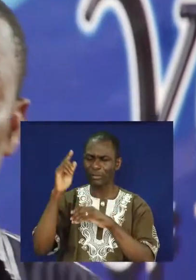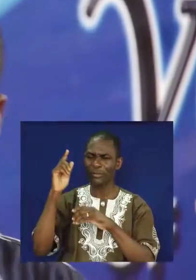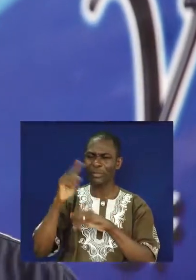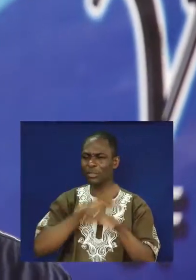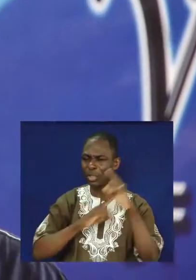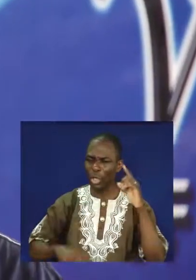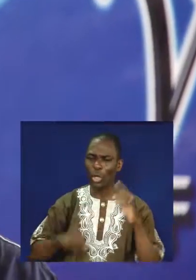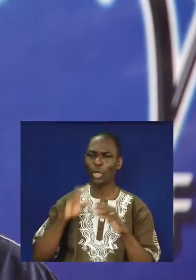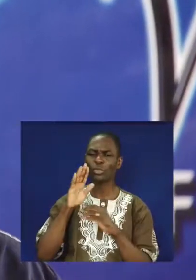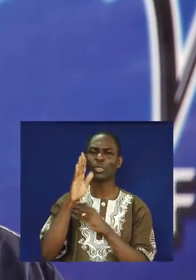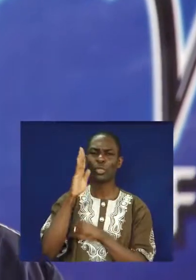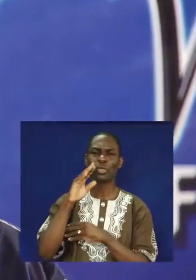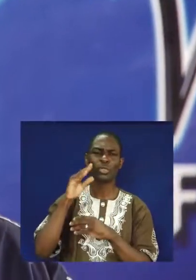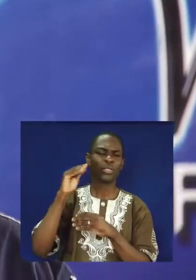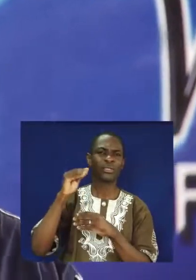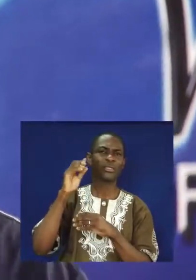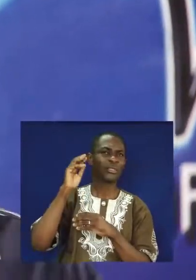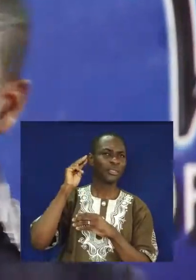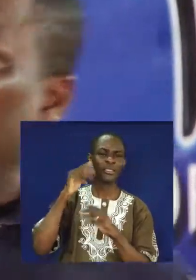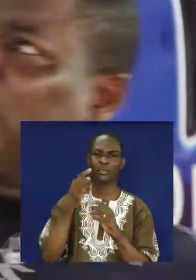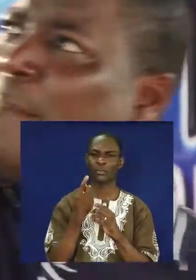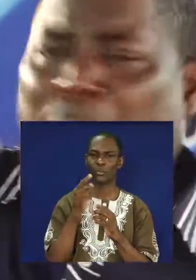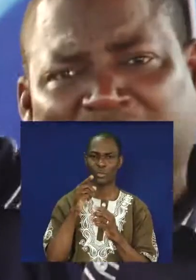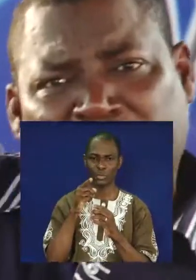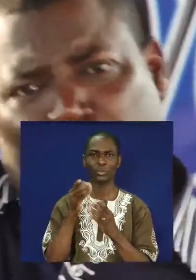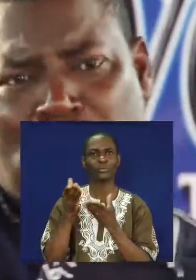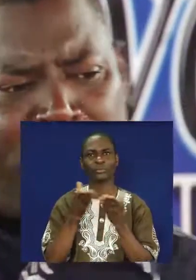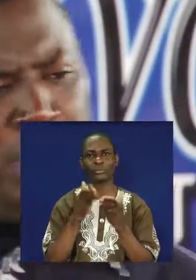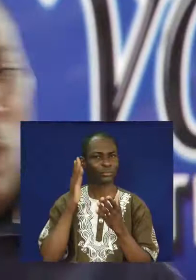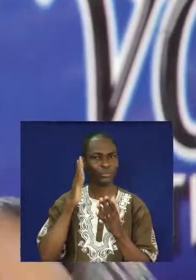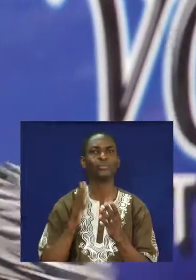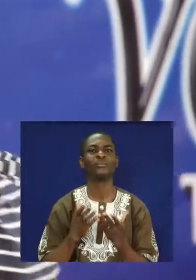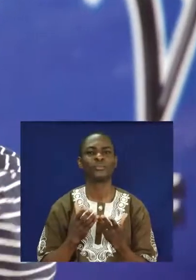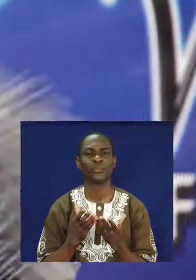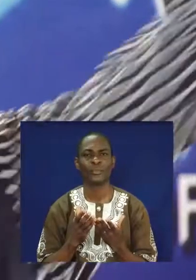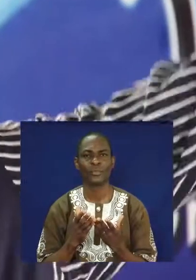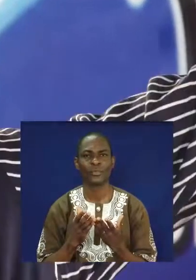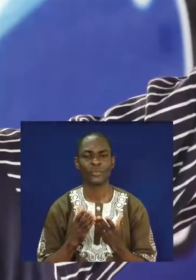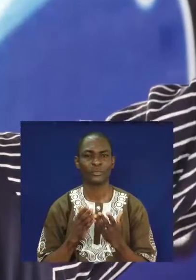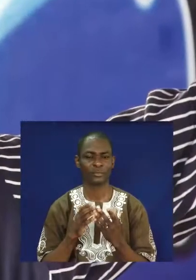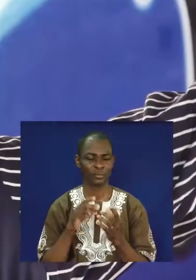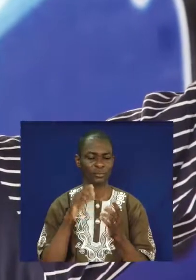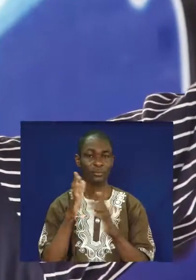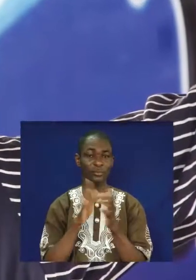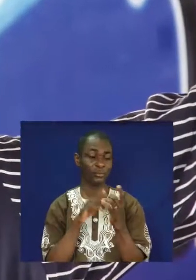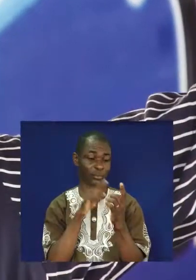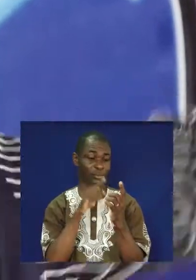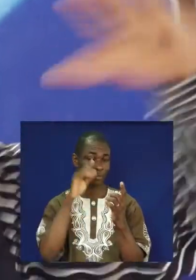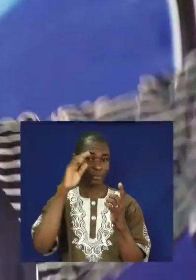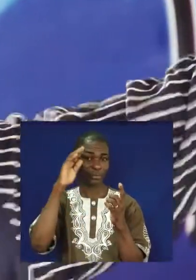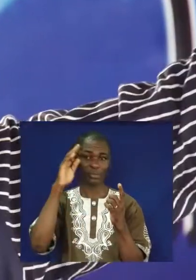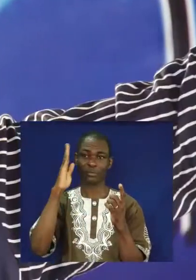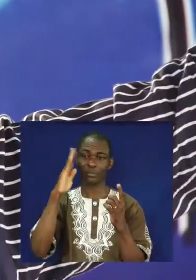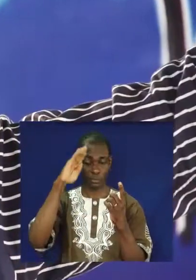Yesu, Oyamebano. Satan de no kwatena be potenten so na o kire no ewiase mu ahenia nyina